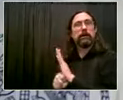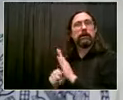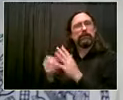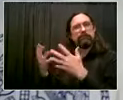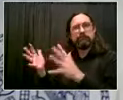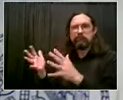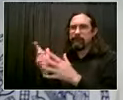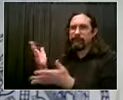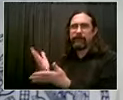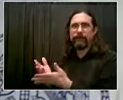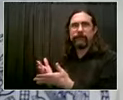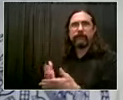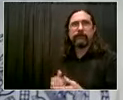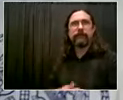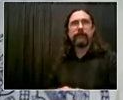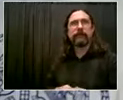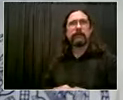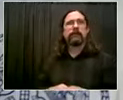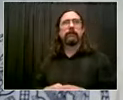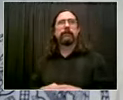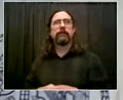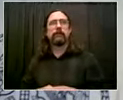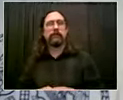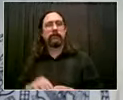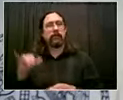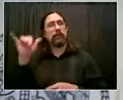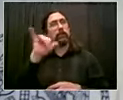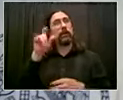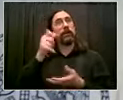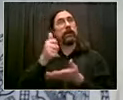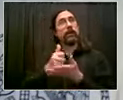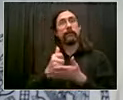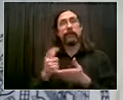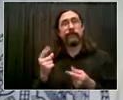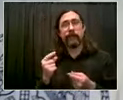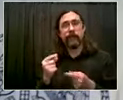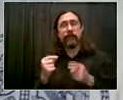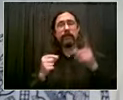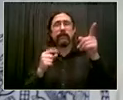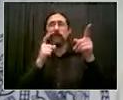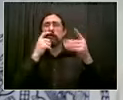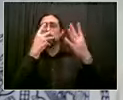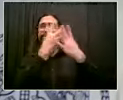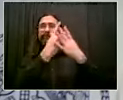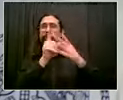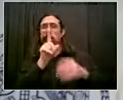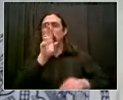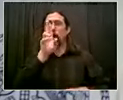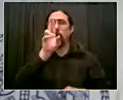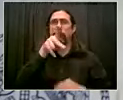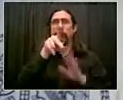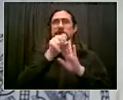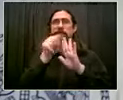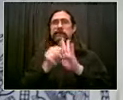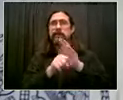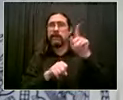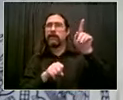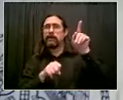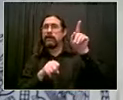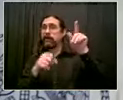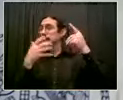It's not fair to the people in New York City. And you heard from the district attorney. You heard from people who support compassionately